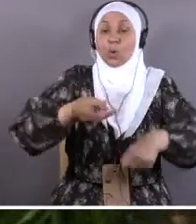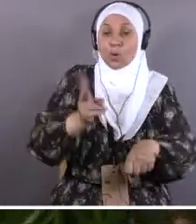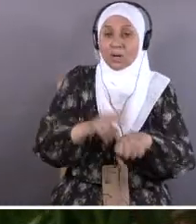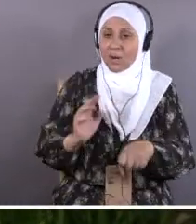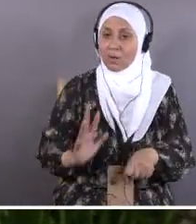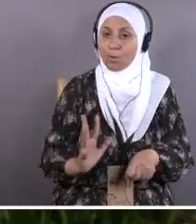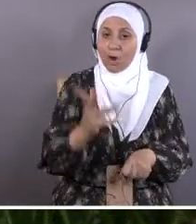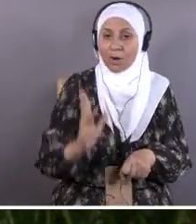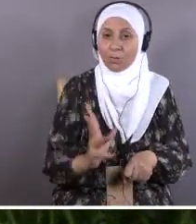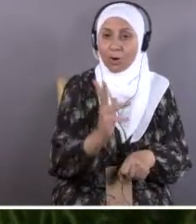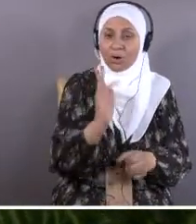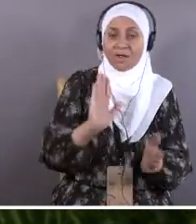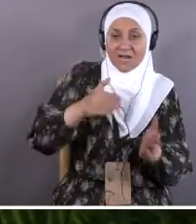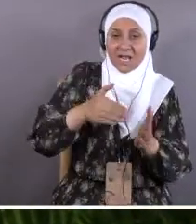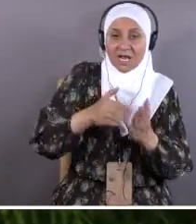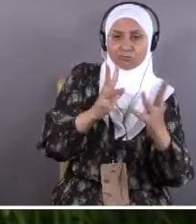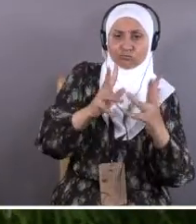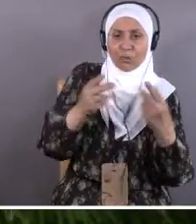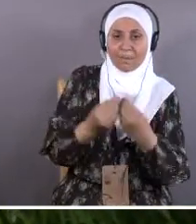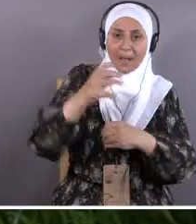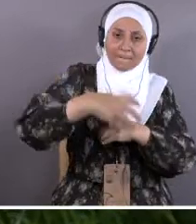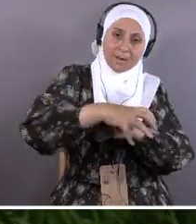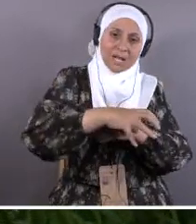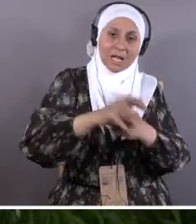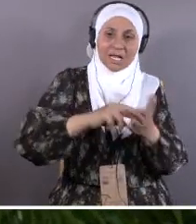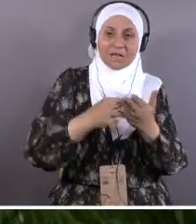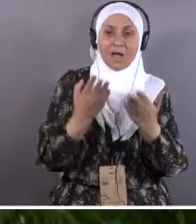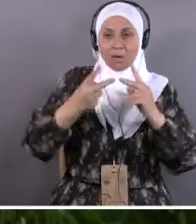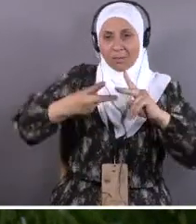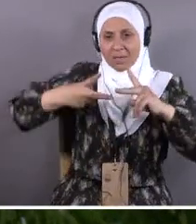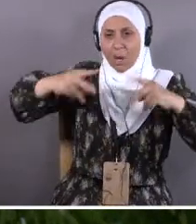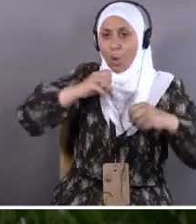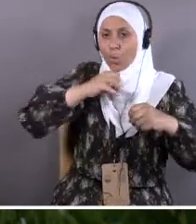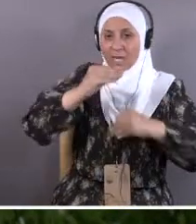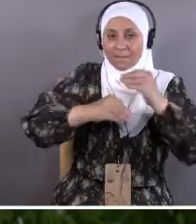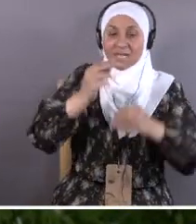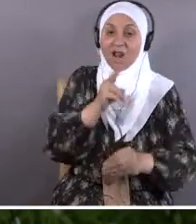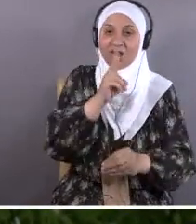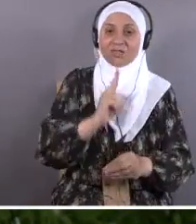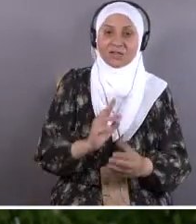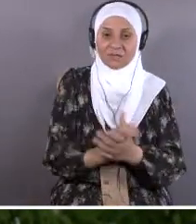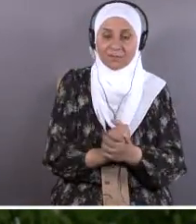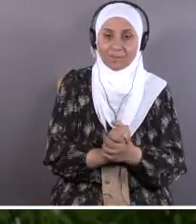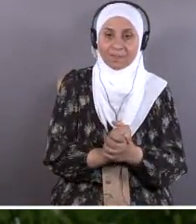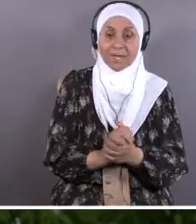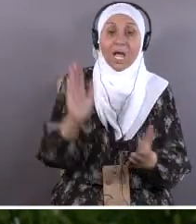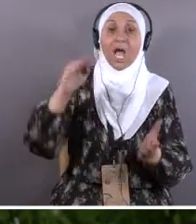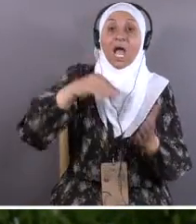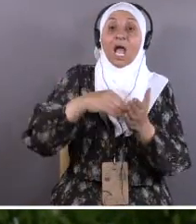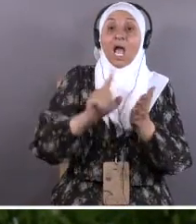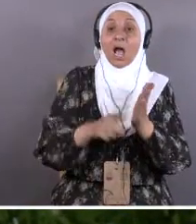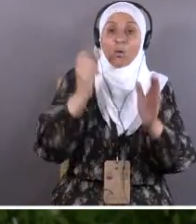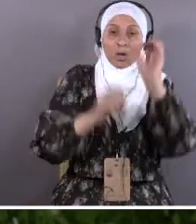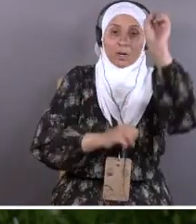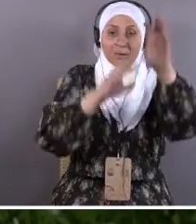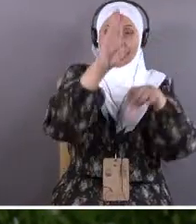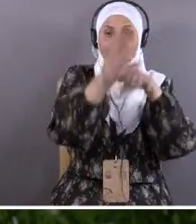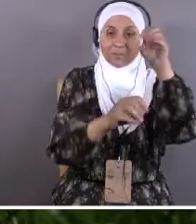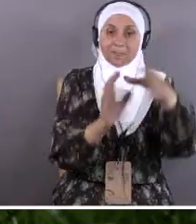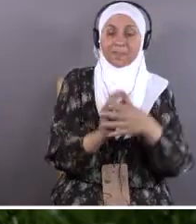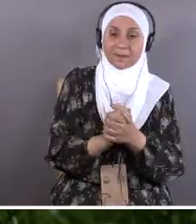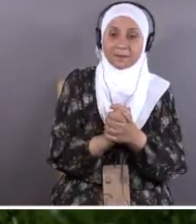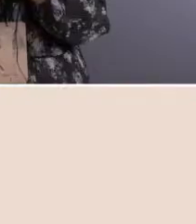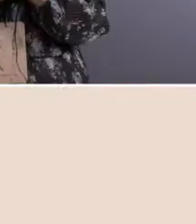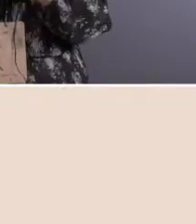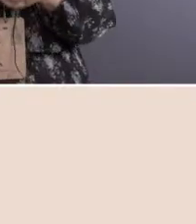country's adaptation to climate change. Under the third stream, energy and climate, we discussed that many countries with hot and